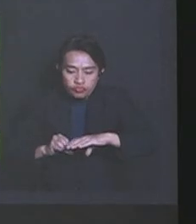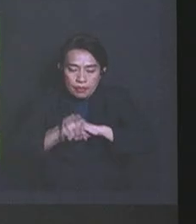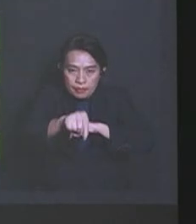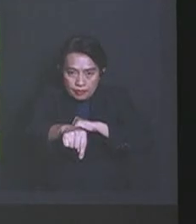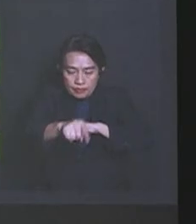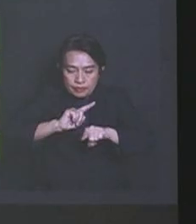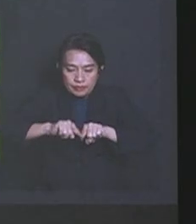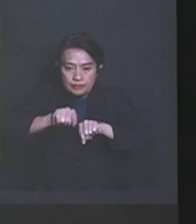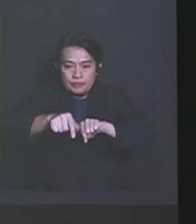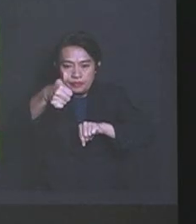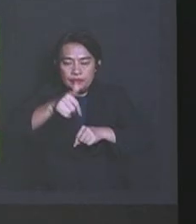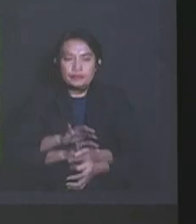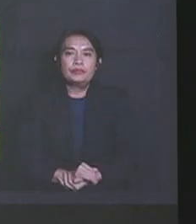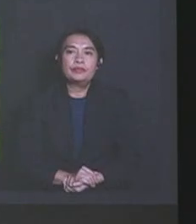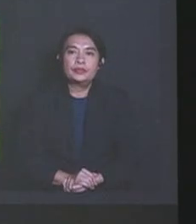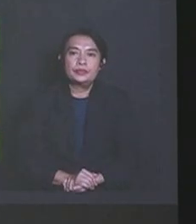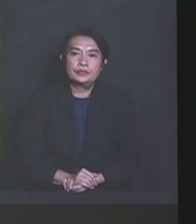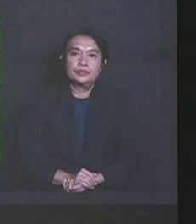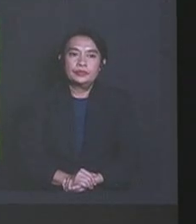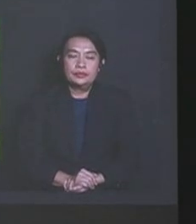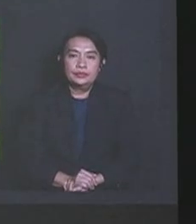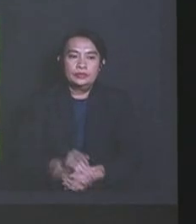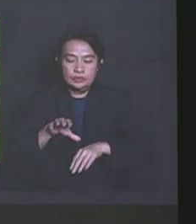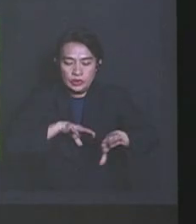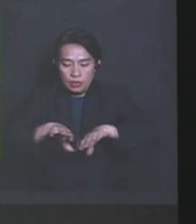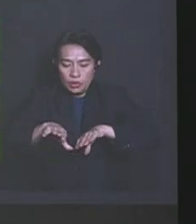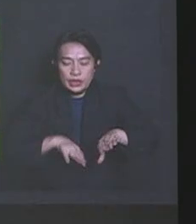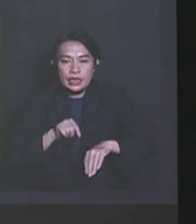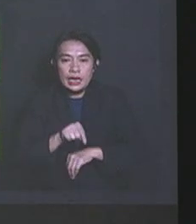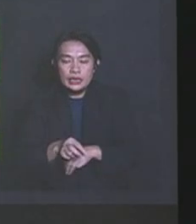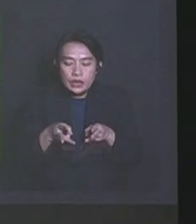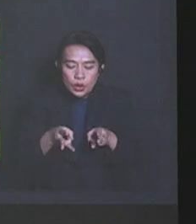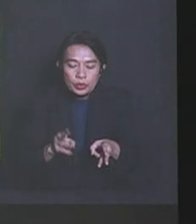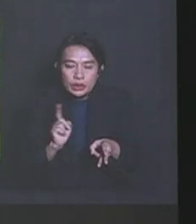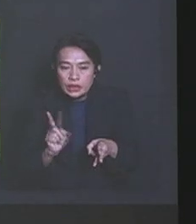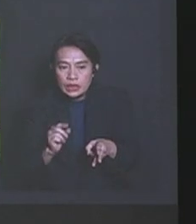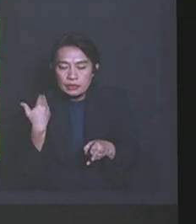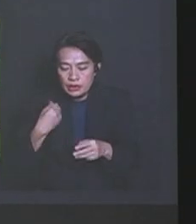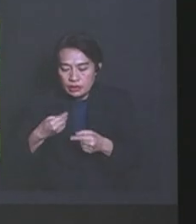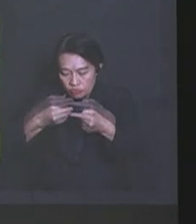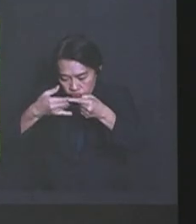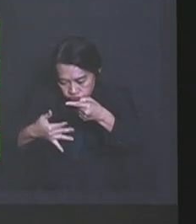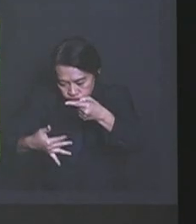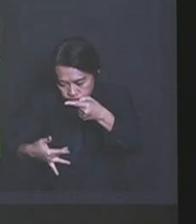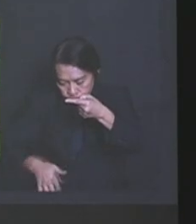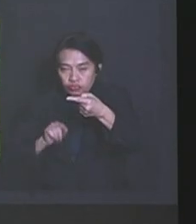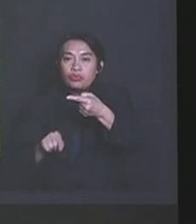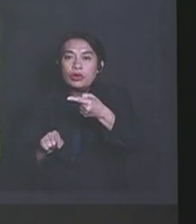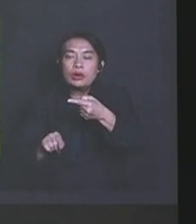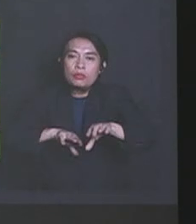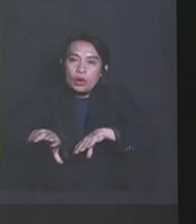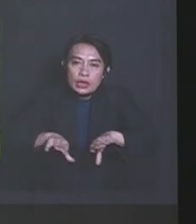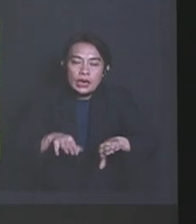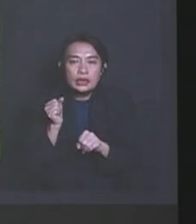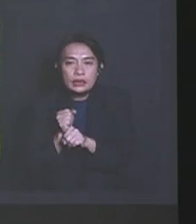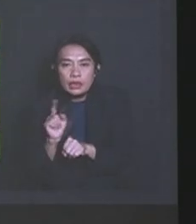How we can manage capillary, because capillary is very detailed. So we need to ensure every district have their own goals.